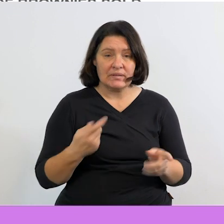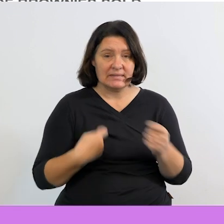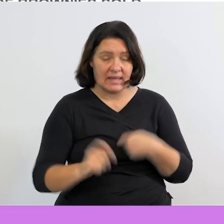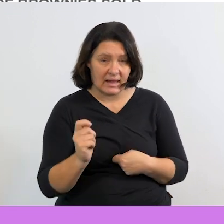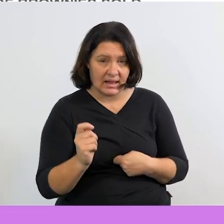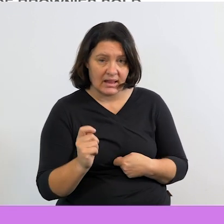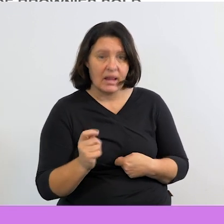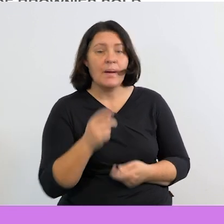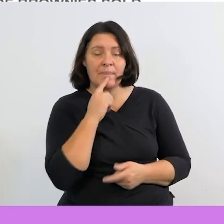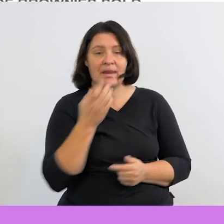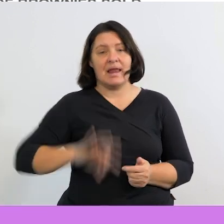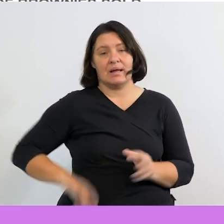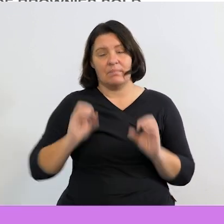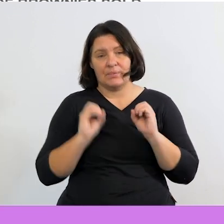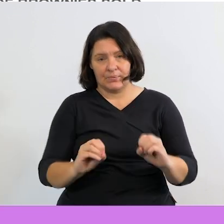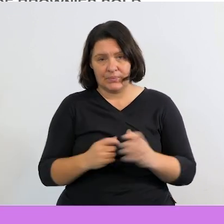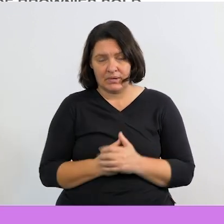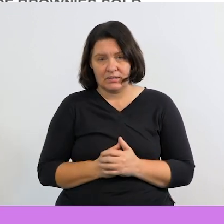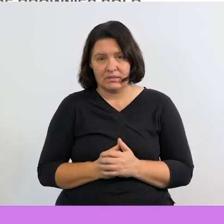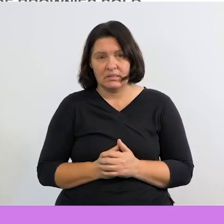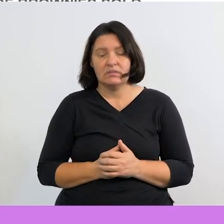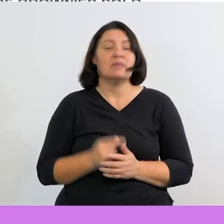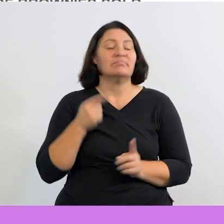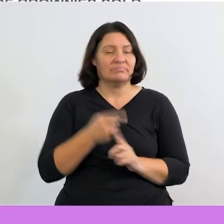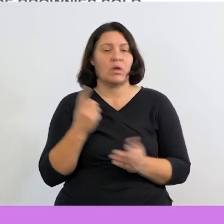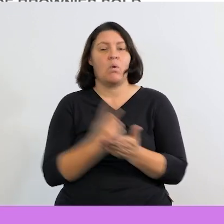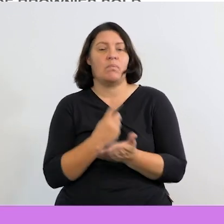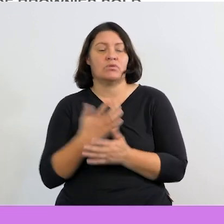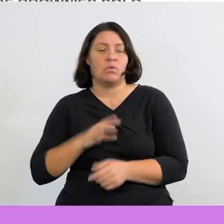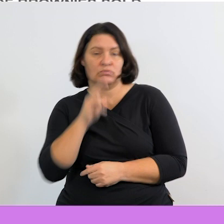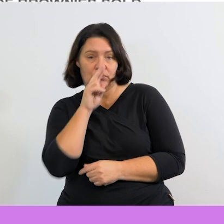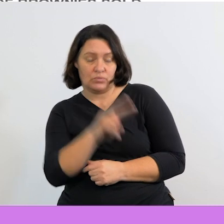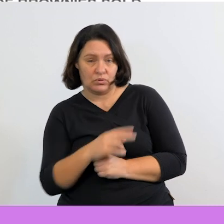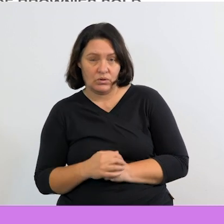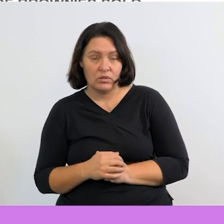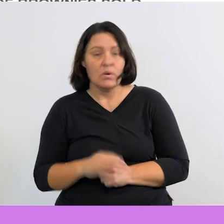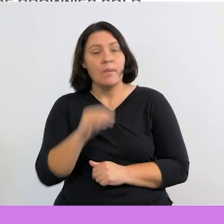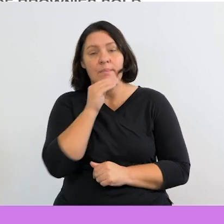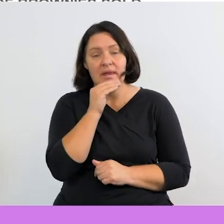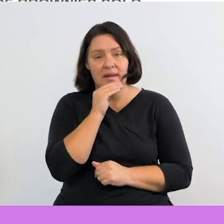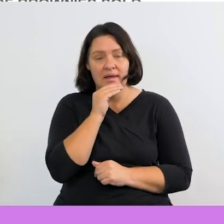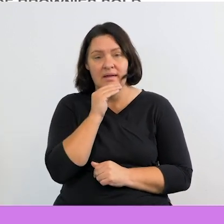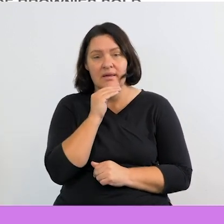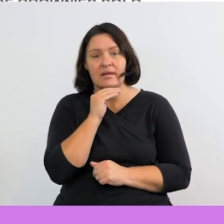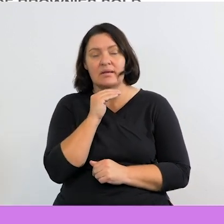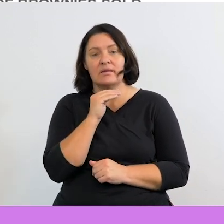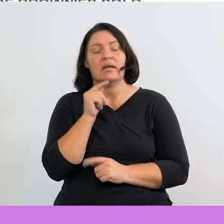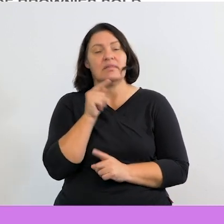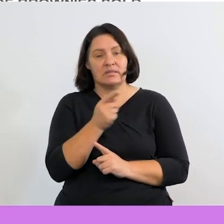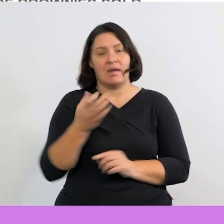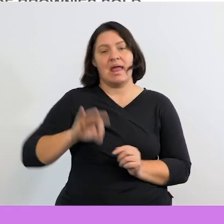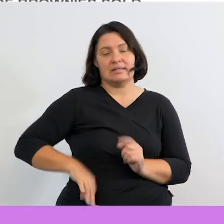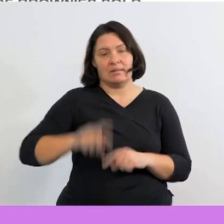no sales, there will be no income at this point in time. And that's always what I want you to look at, right? So meaning that will